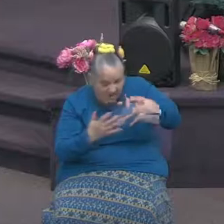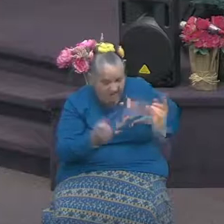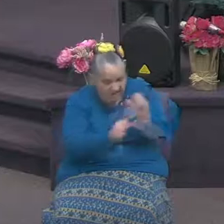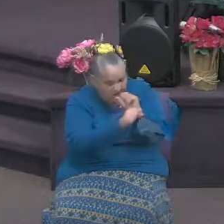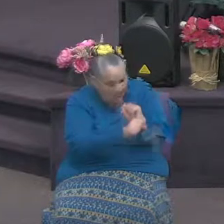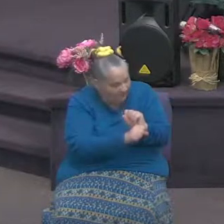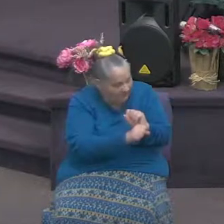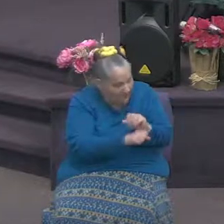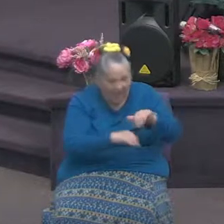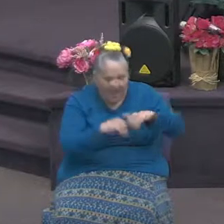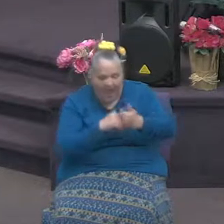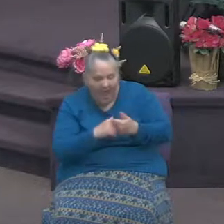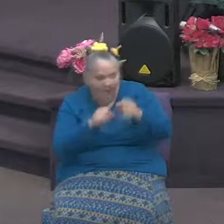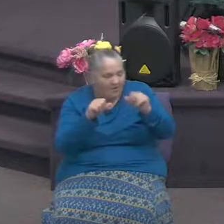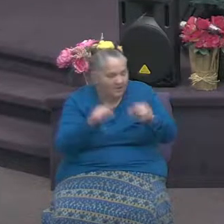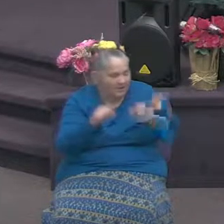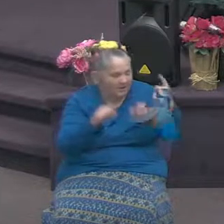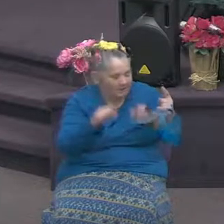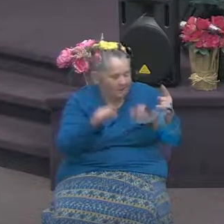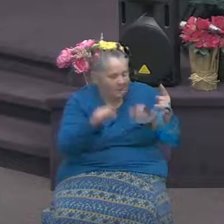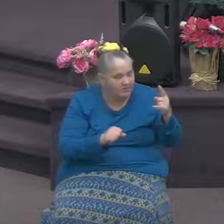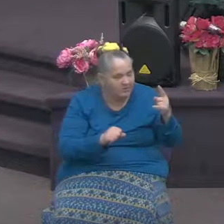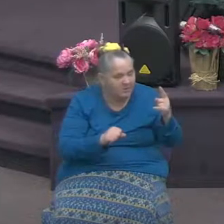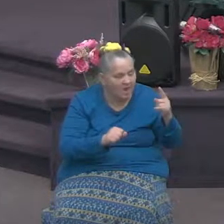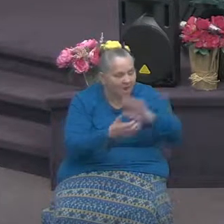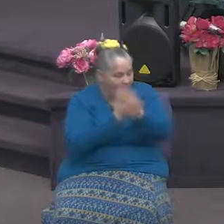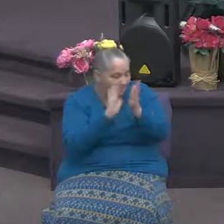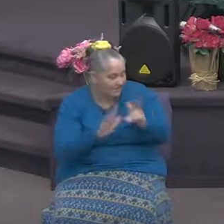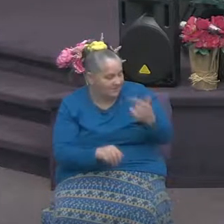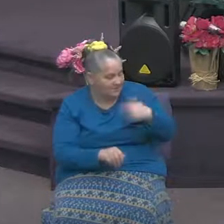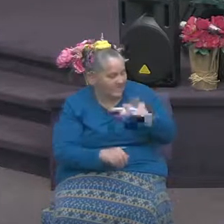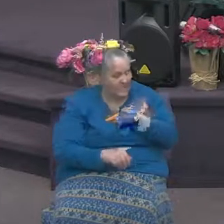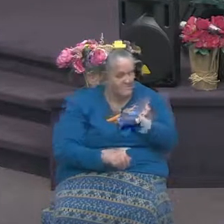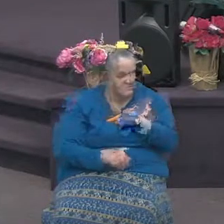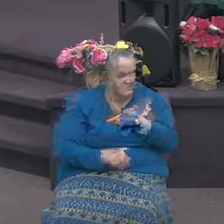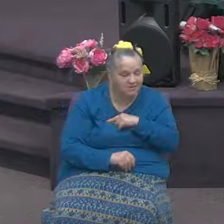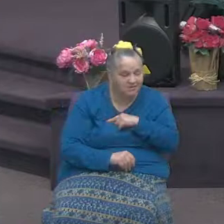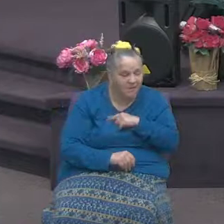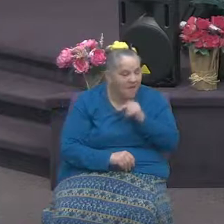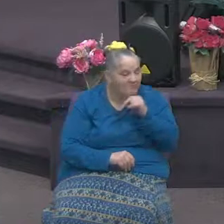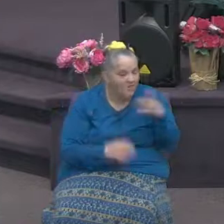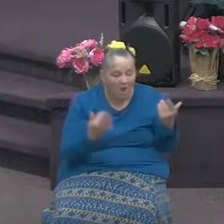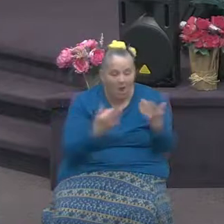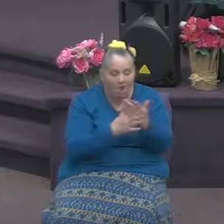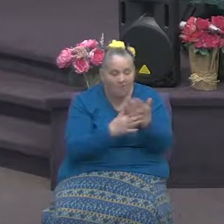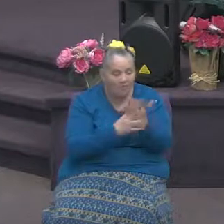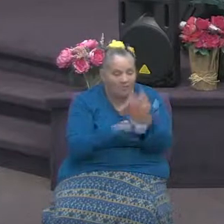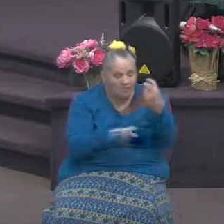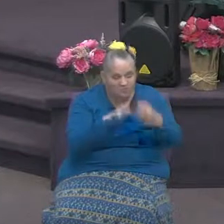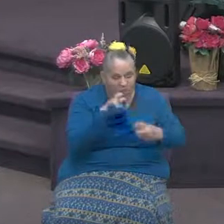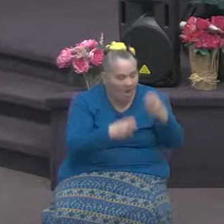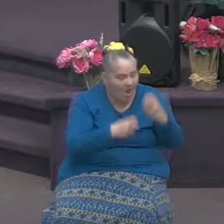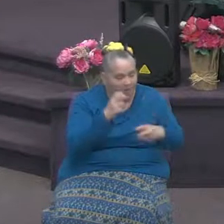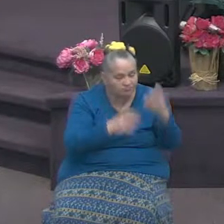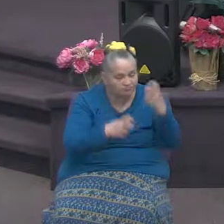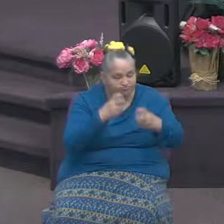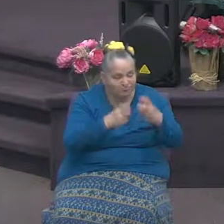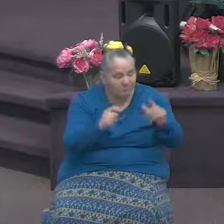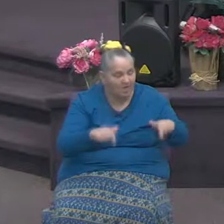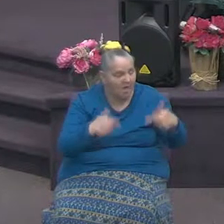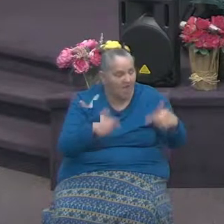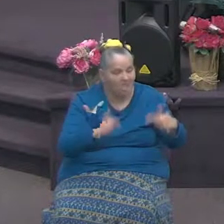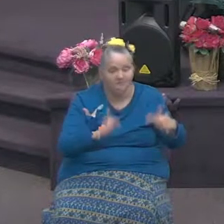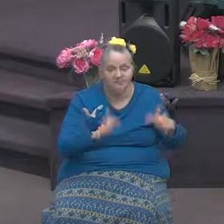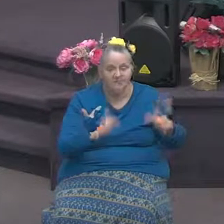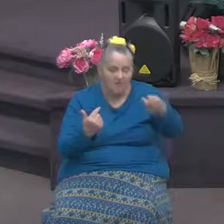slavery? How can he be shalom, peace to us? If we're not going through the trials and tribulations,